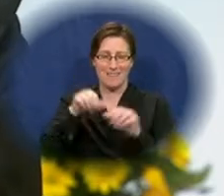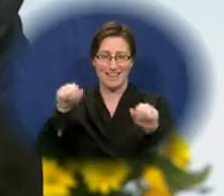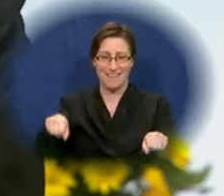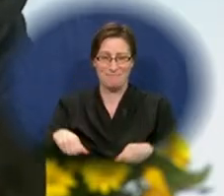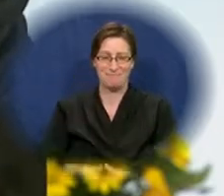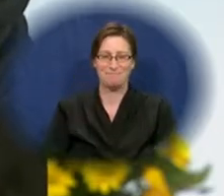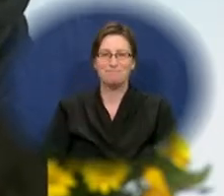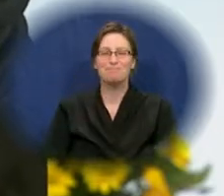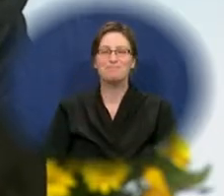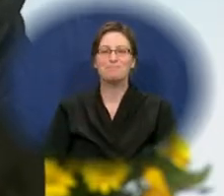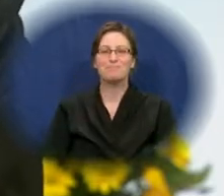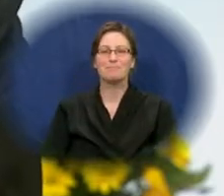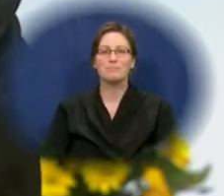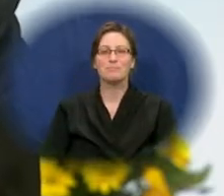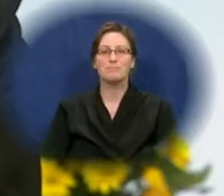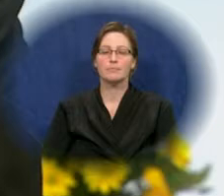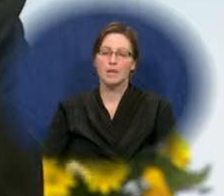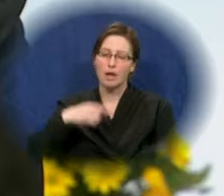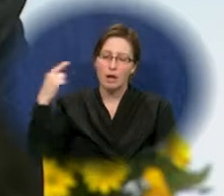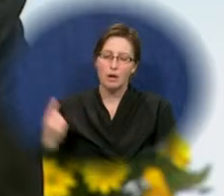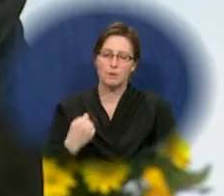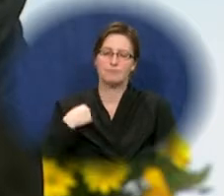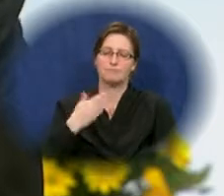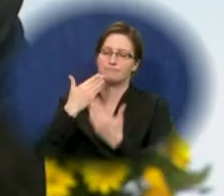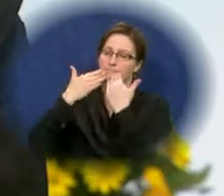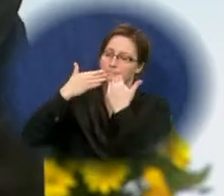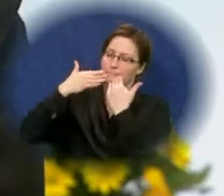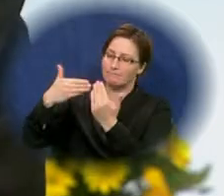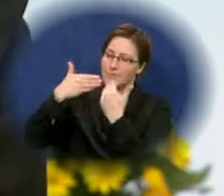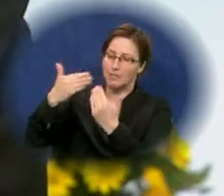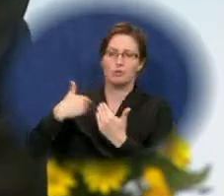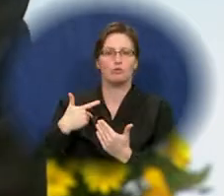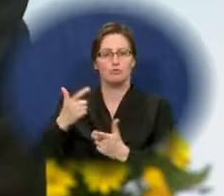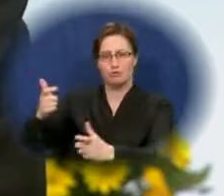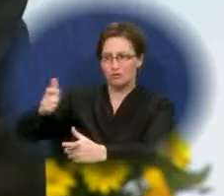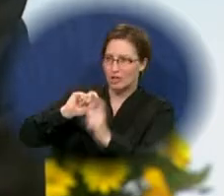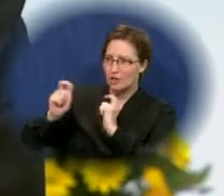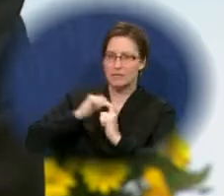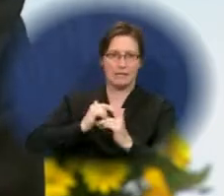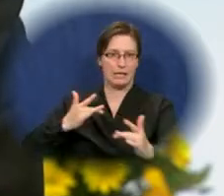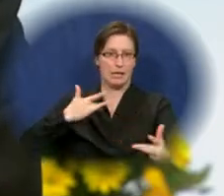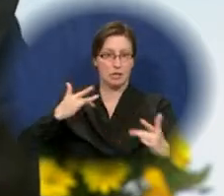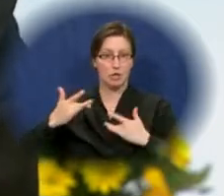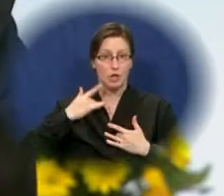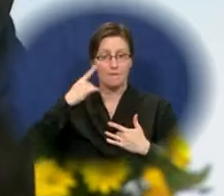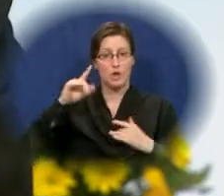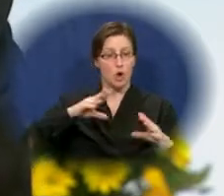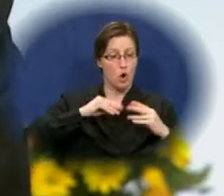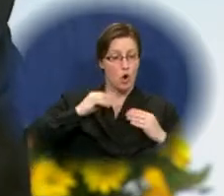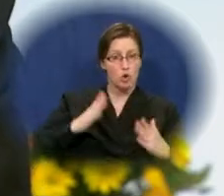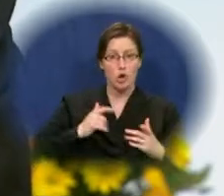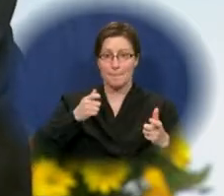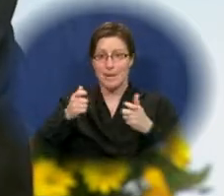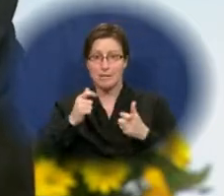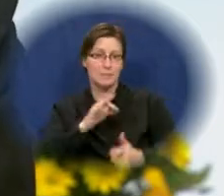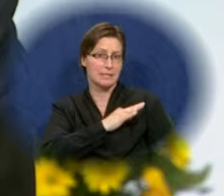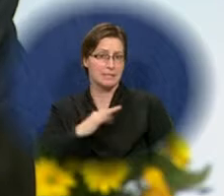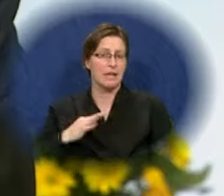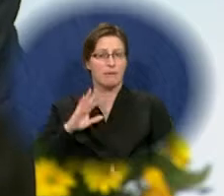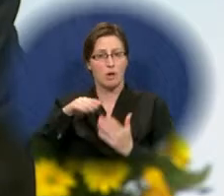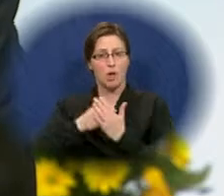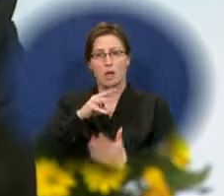us. As always, we are grateful for the generosity and concern of the owner, management, and staff